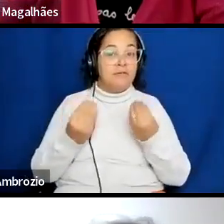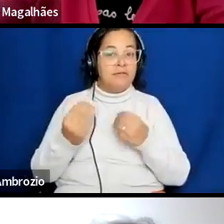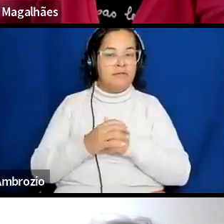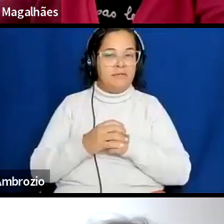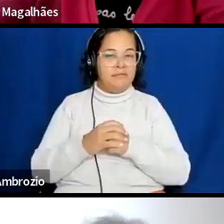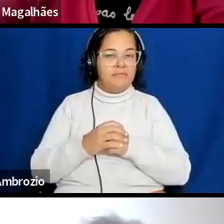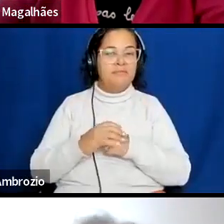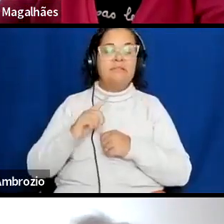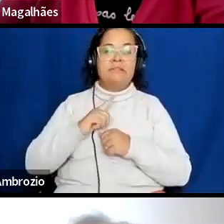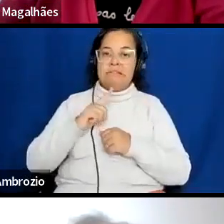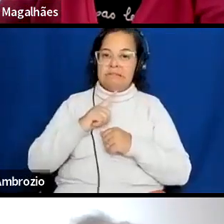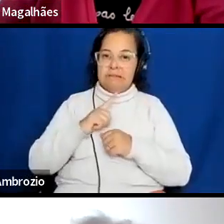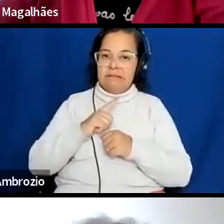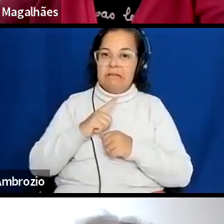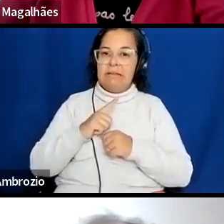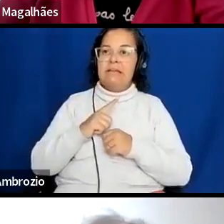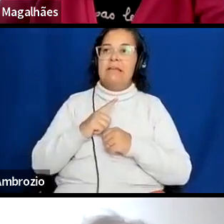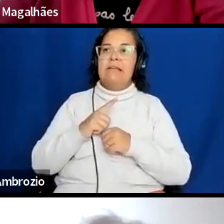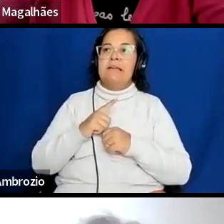of being and activity.